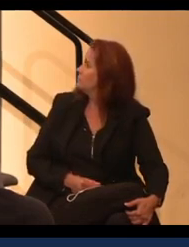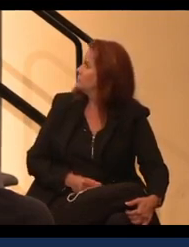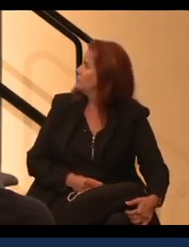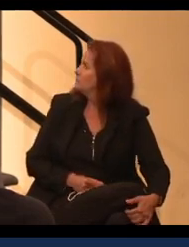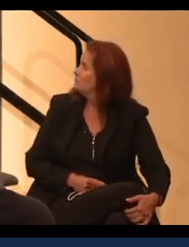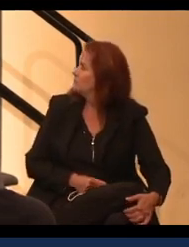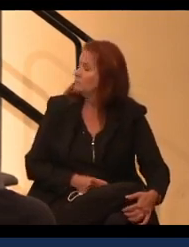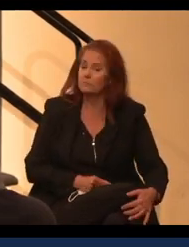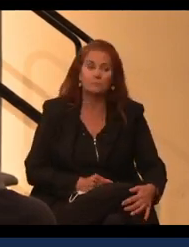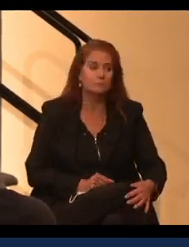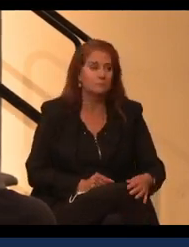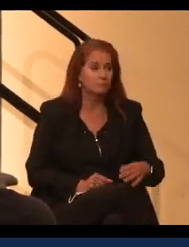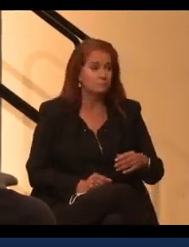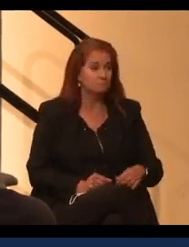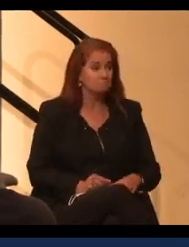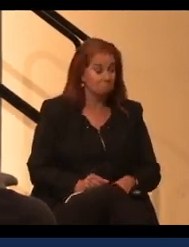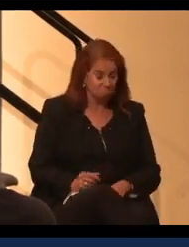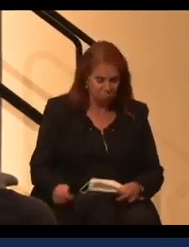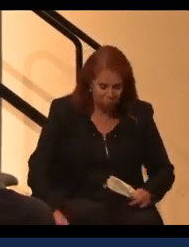danger.